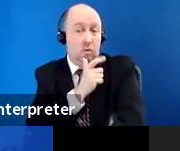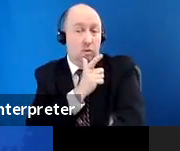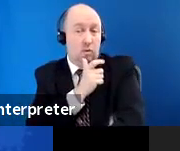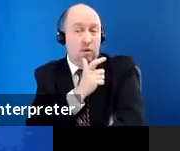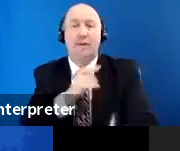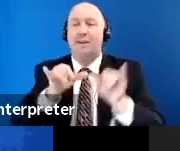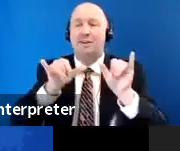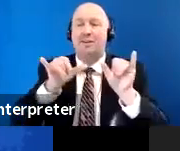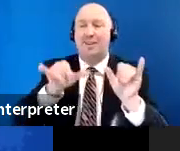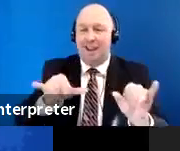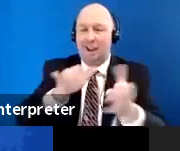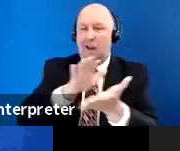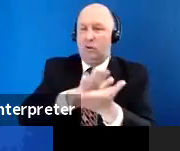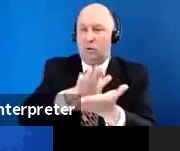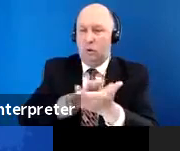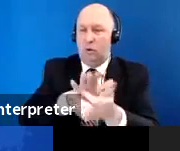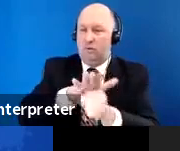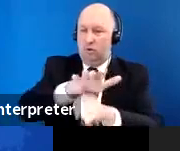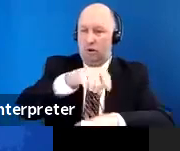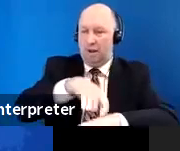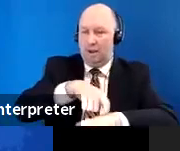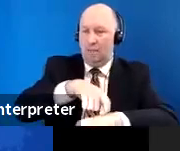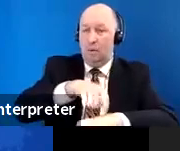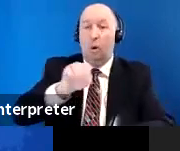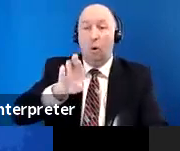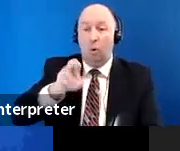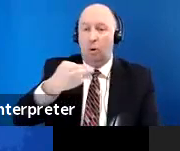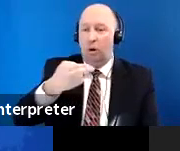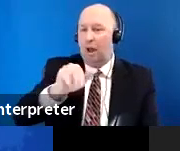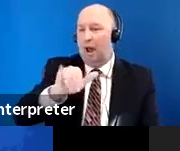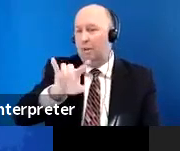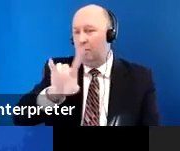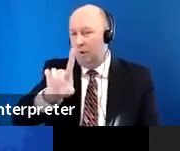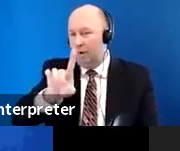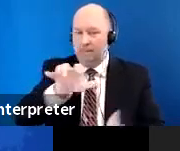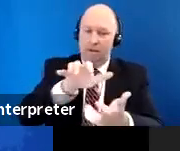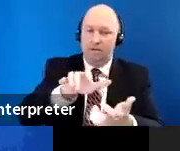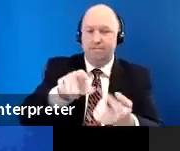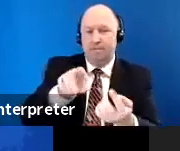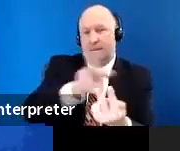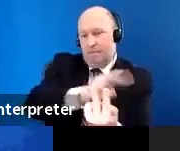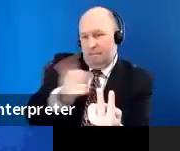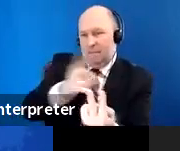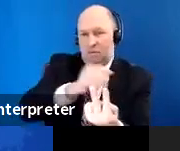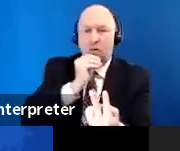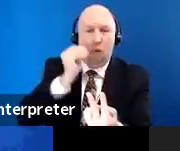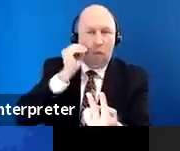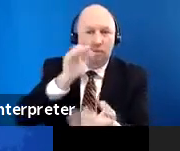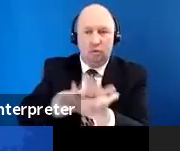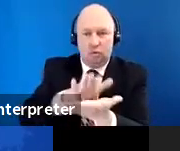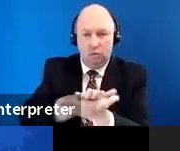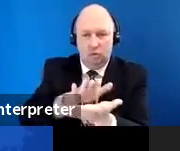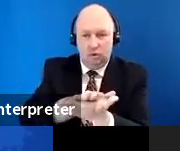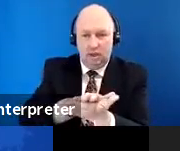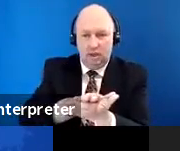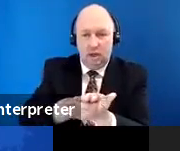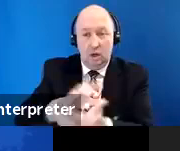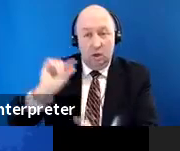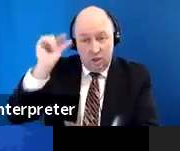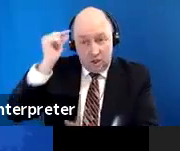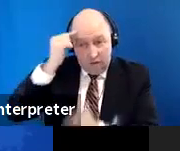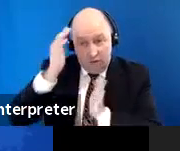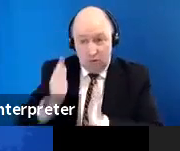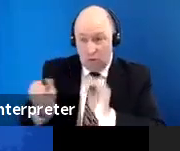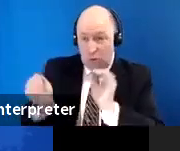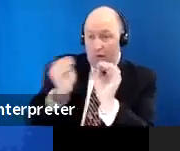in school full-time or in a hybrid learning type of process. So again, that is being worked out through the governor's office and